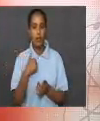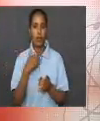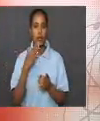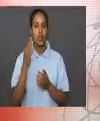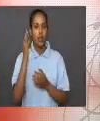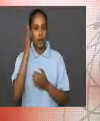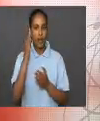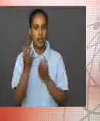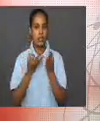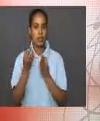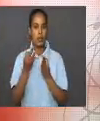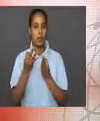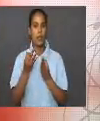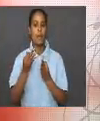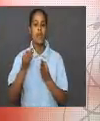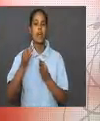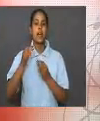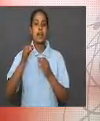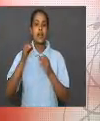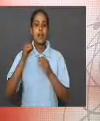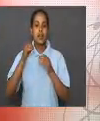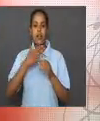will explain rancidity.